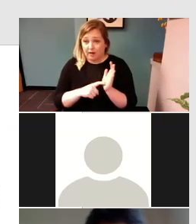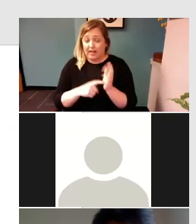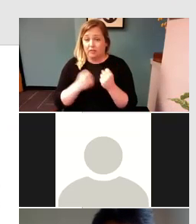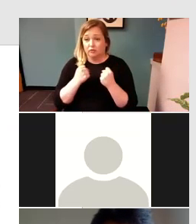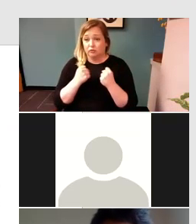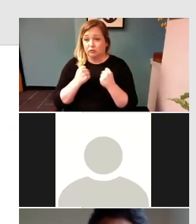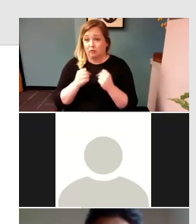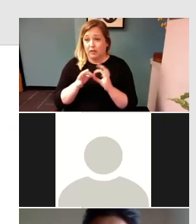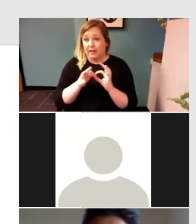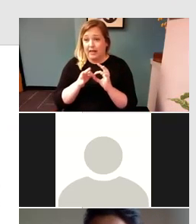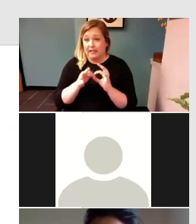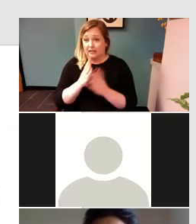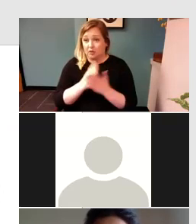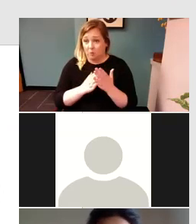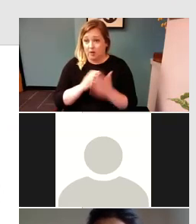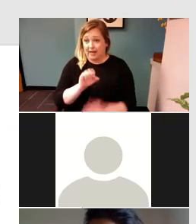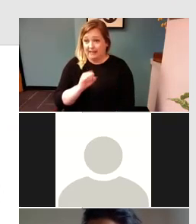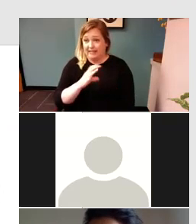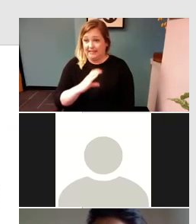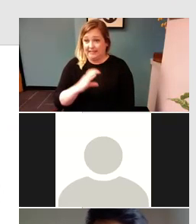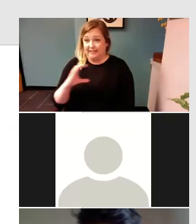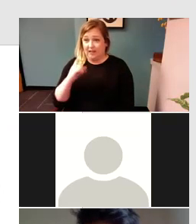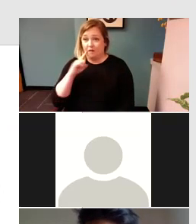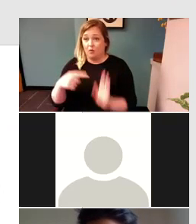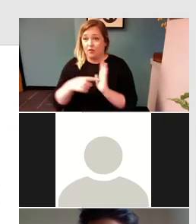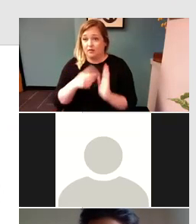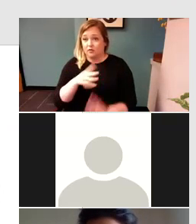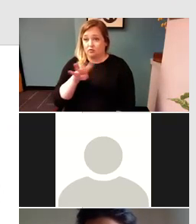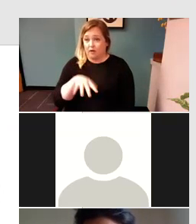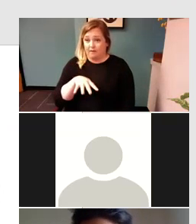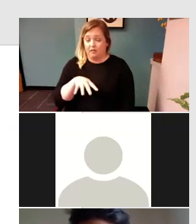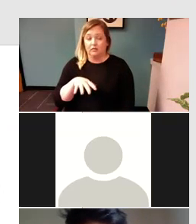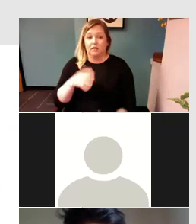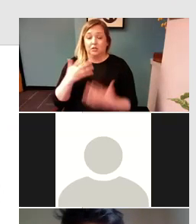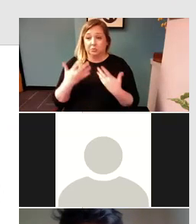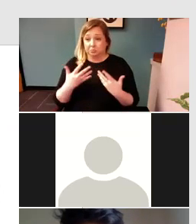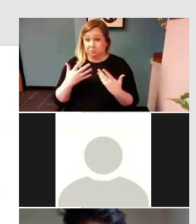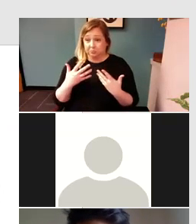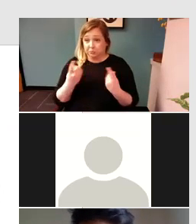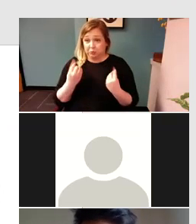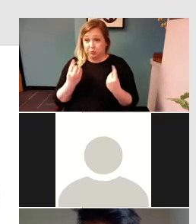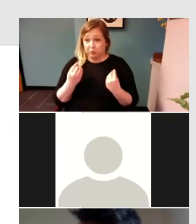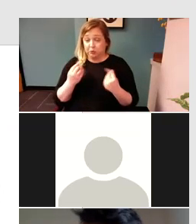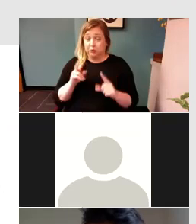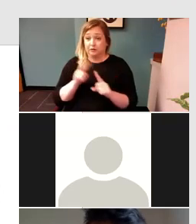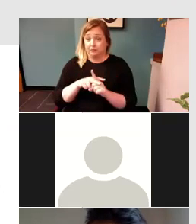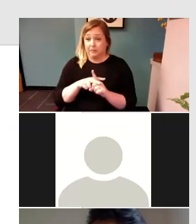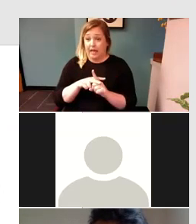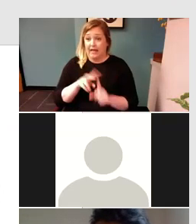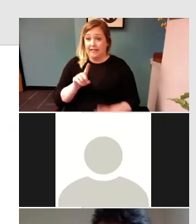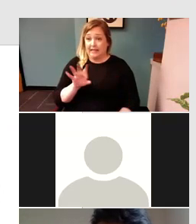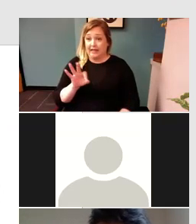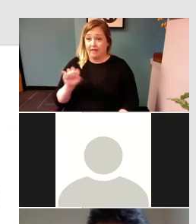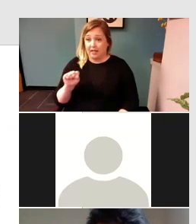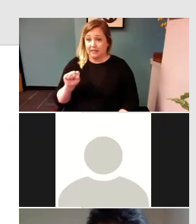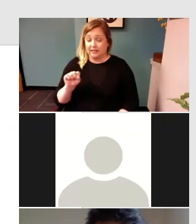particular graph. So we apply DFS on this particular graph and we have this set of